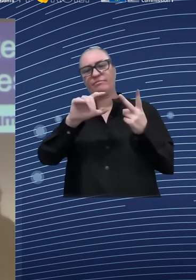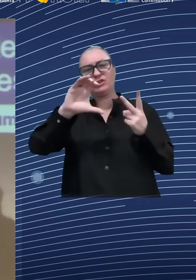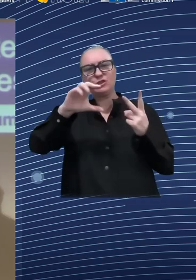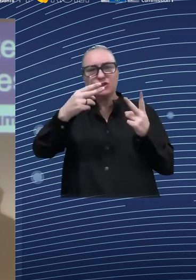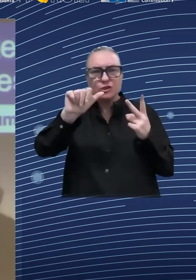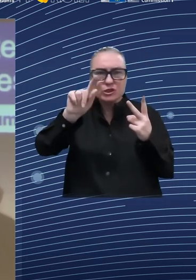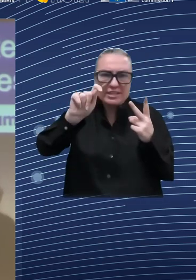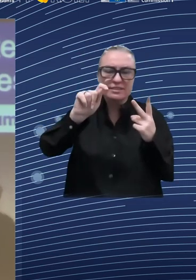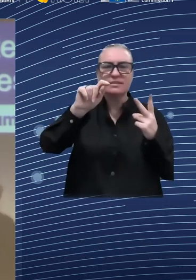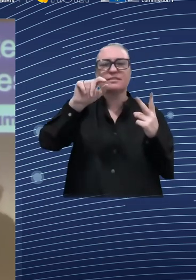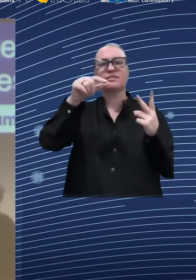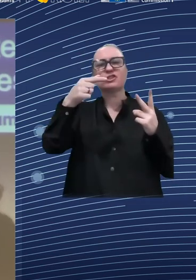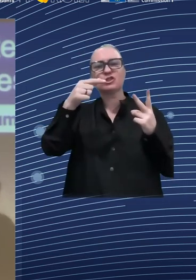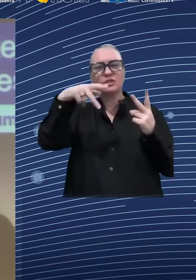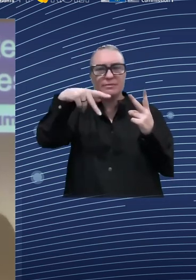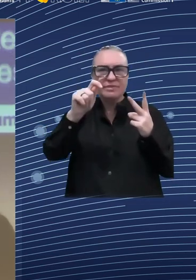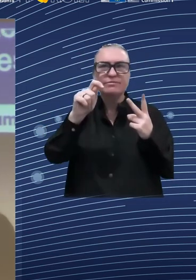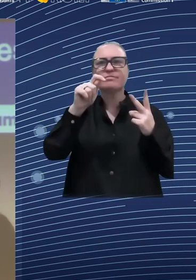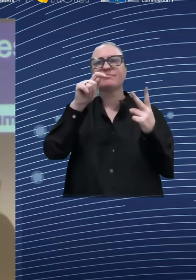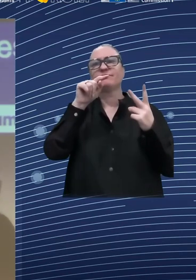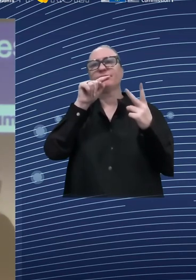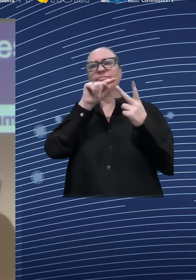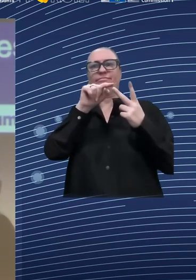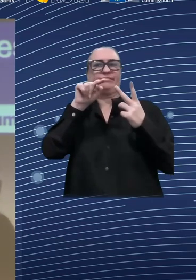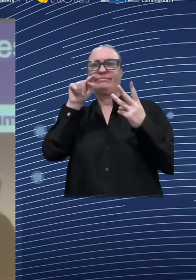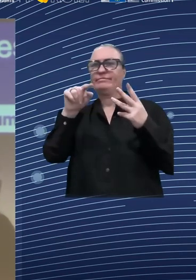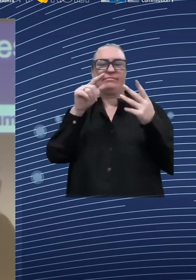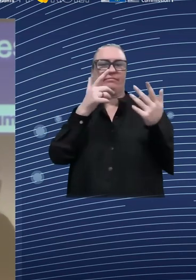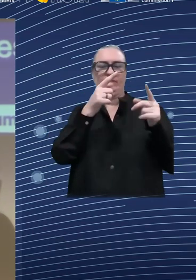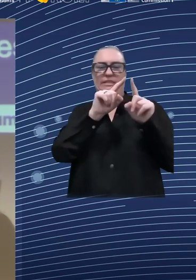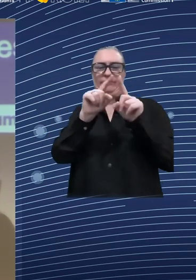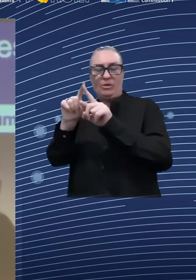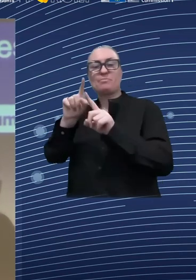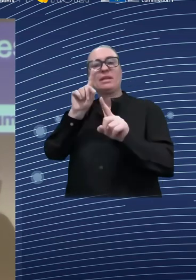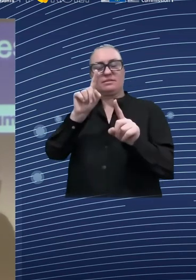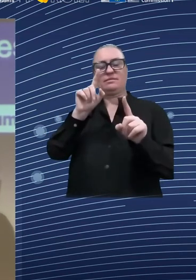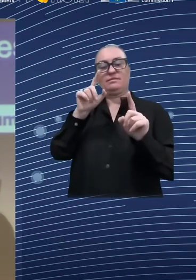important to say that sometimes happens that these